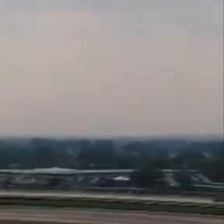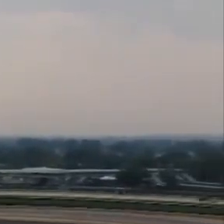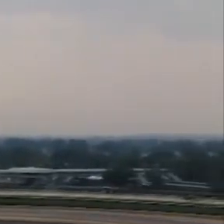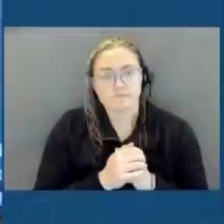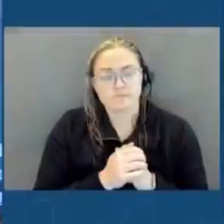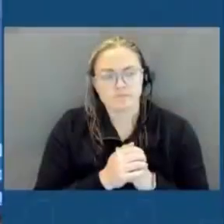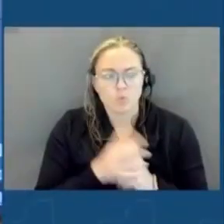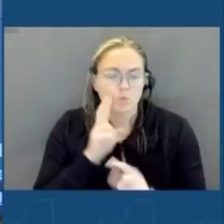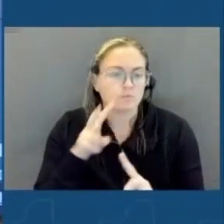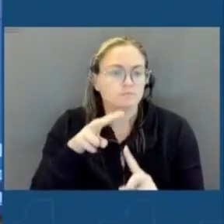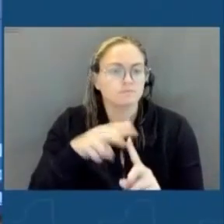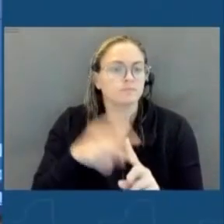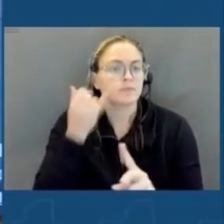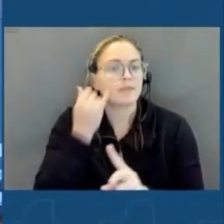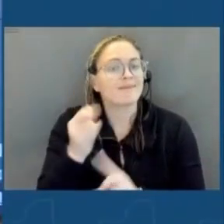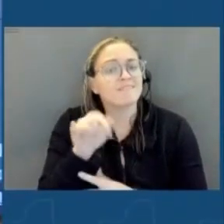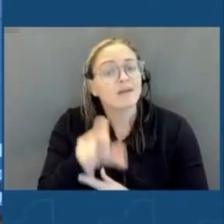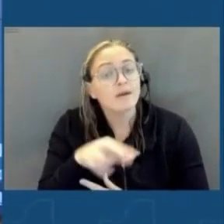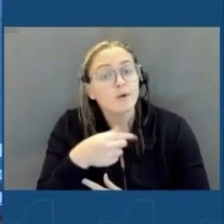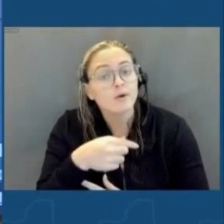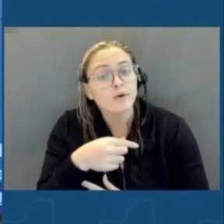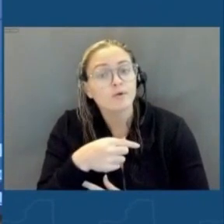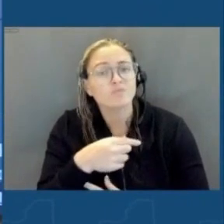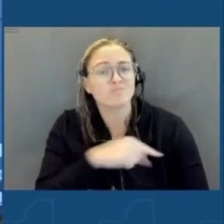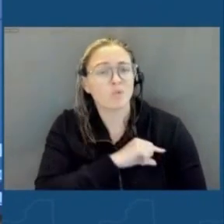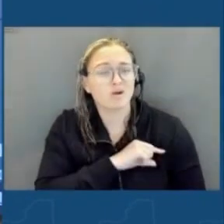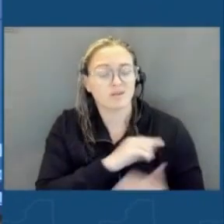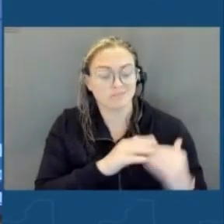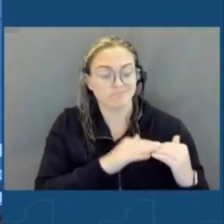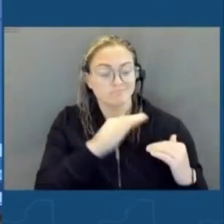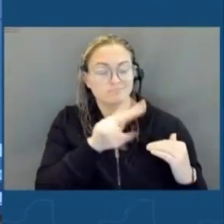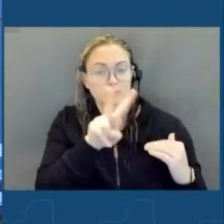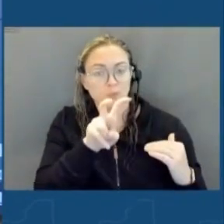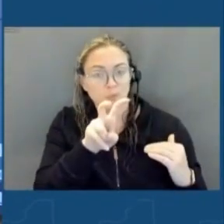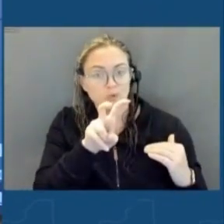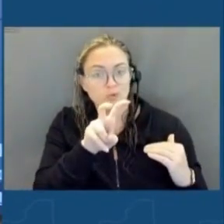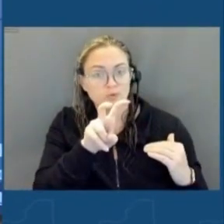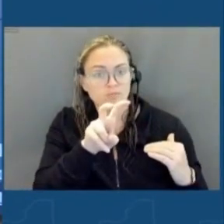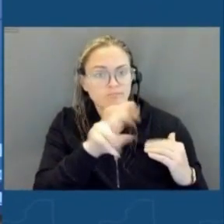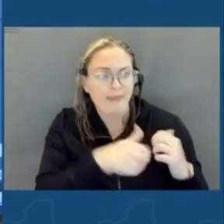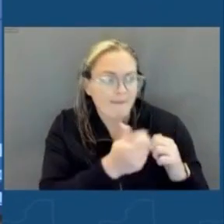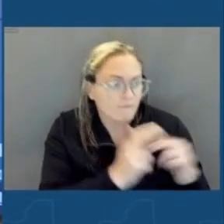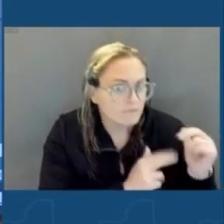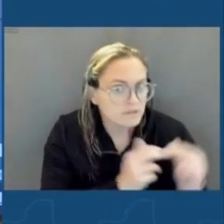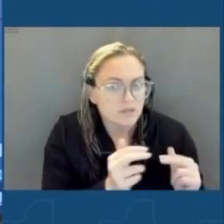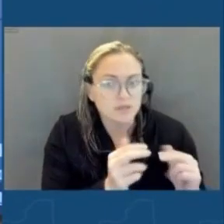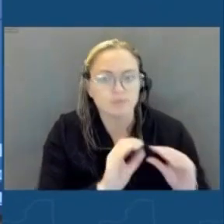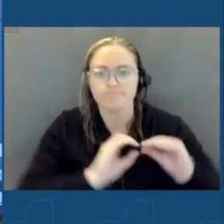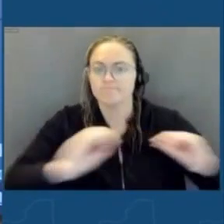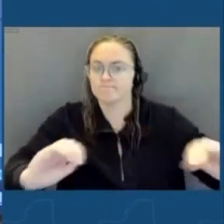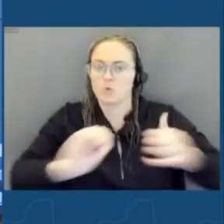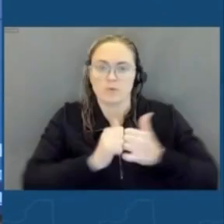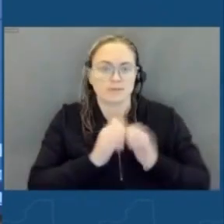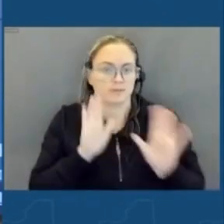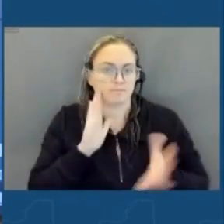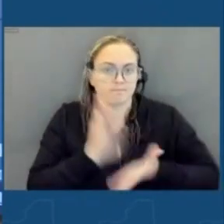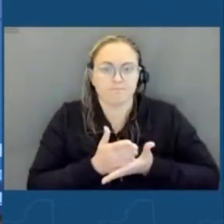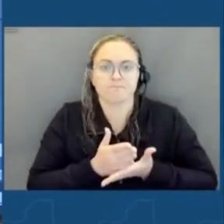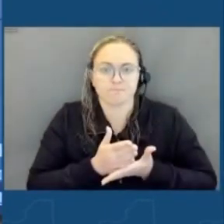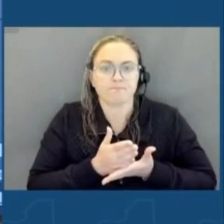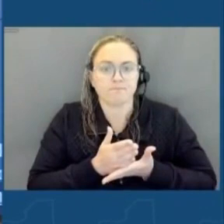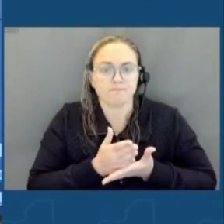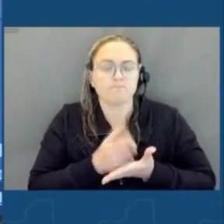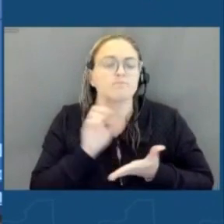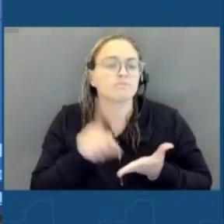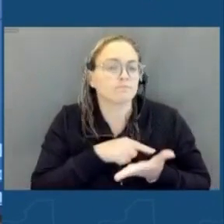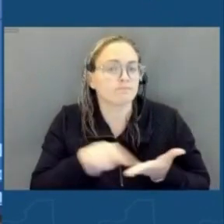indefinitely. If the air quality exceeds 200 at the facility, at any facility, there will be no racing. That's going to be